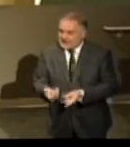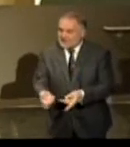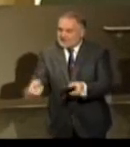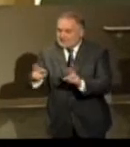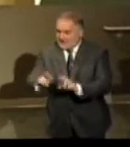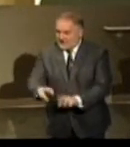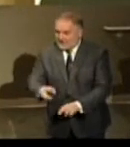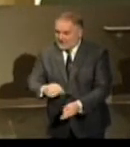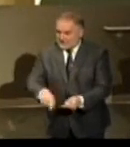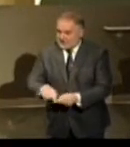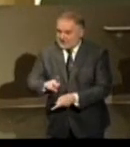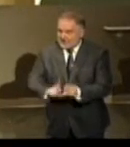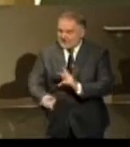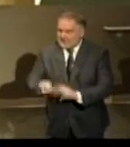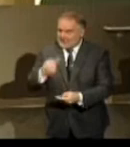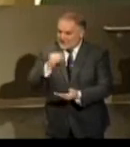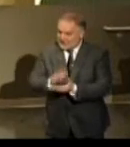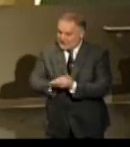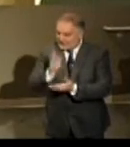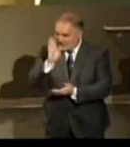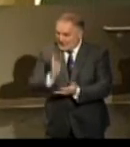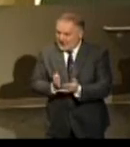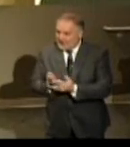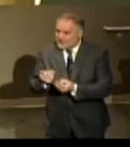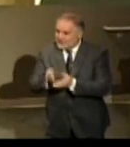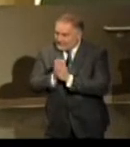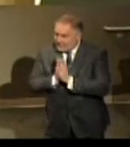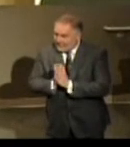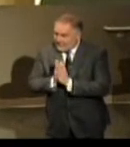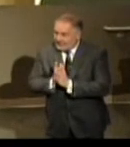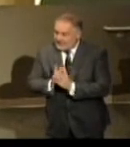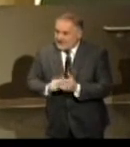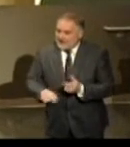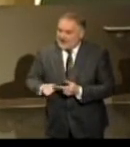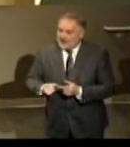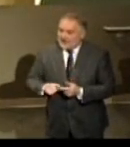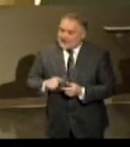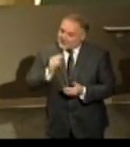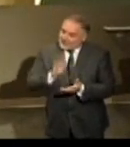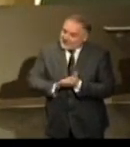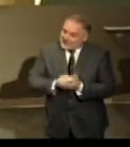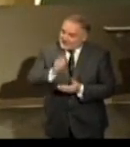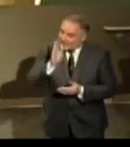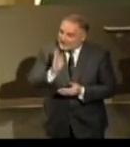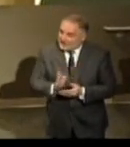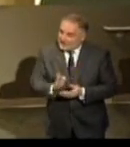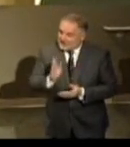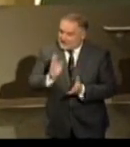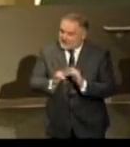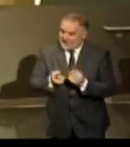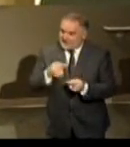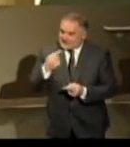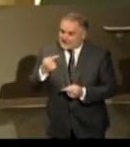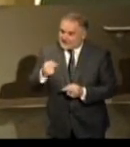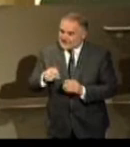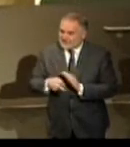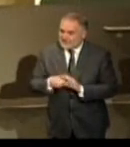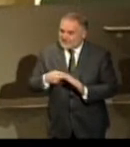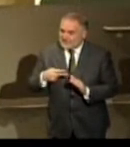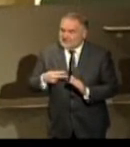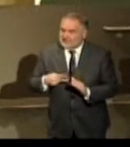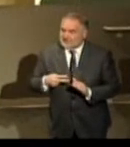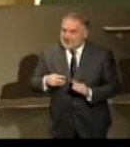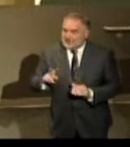when these people praised God through prayer, and when they were praising God, he's creator of all things. The Bible says in verse